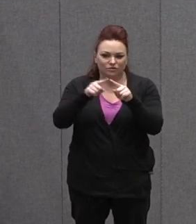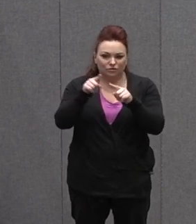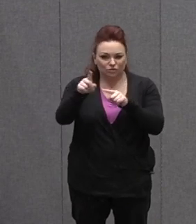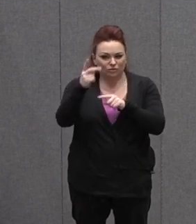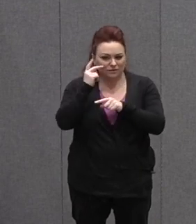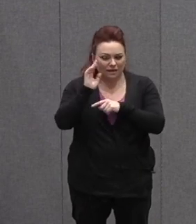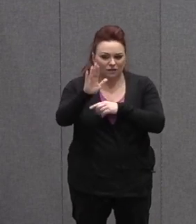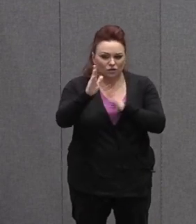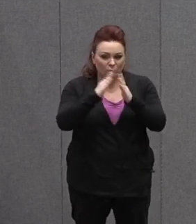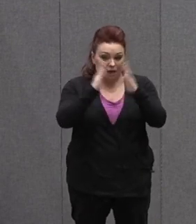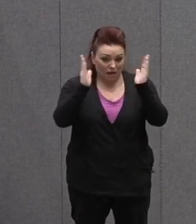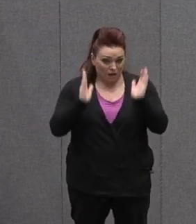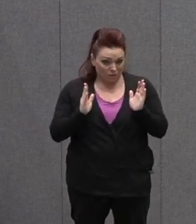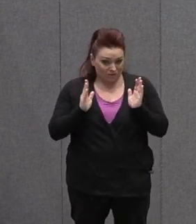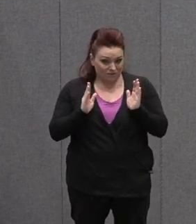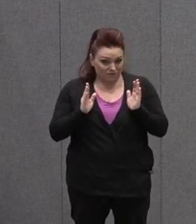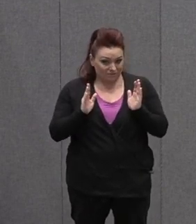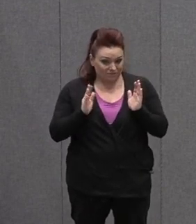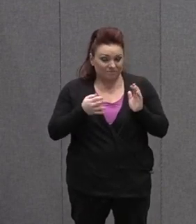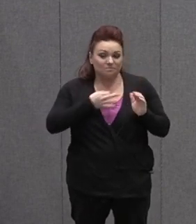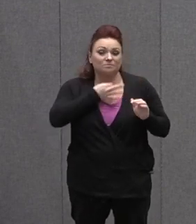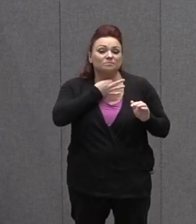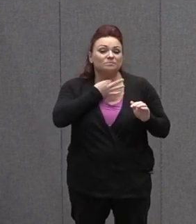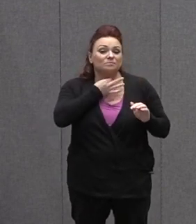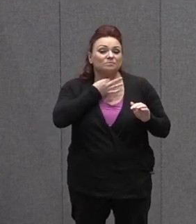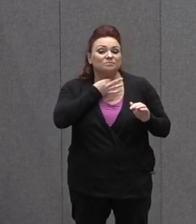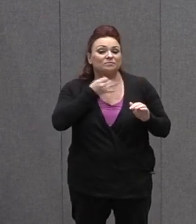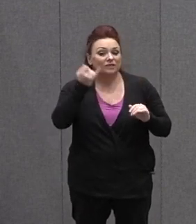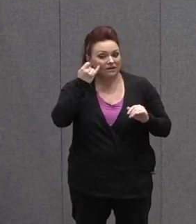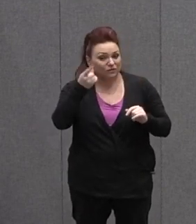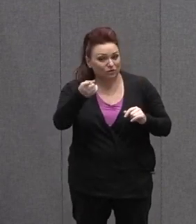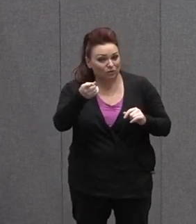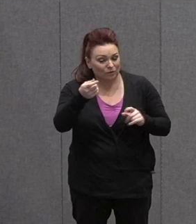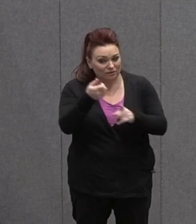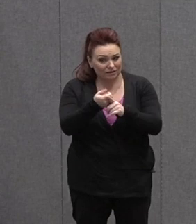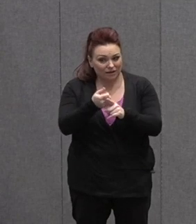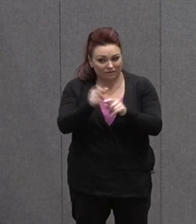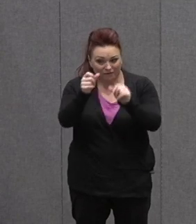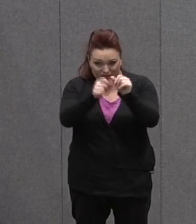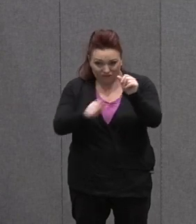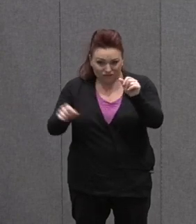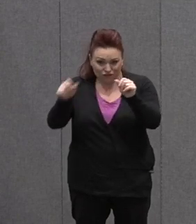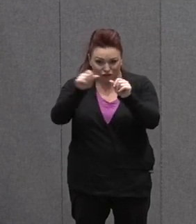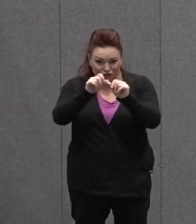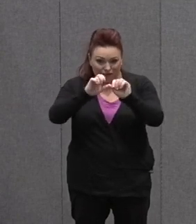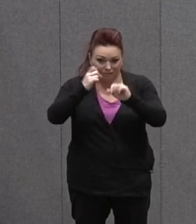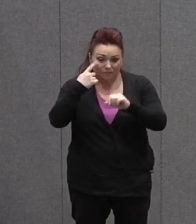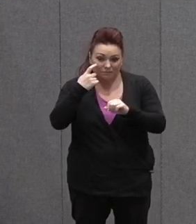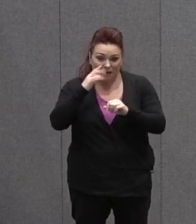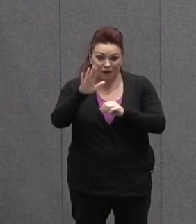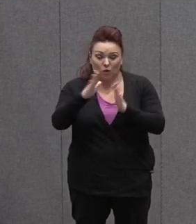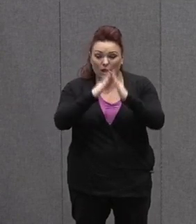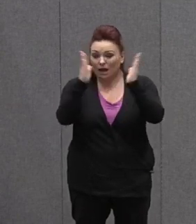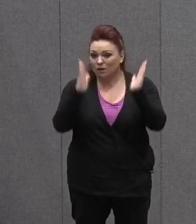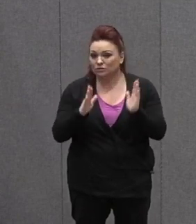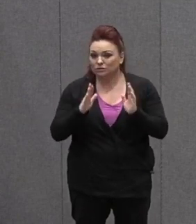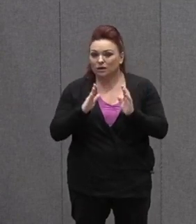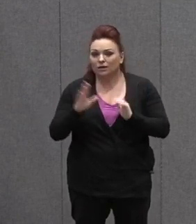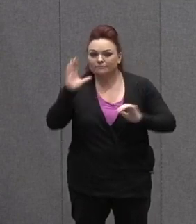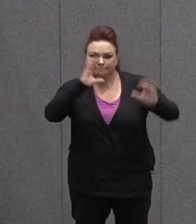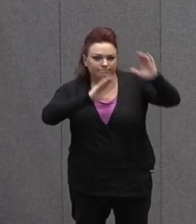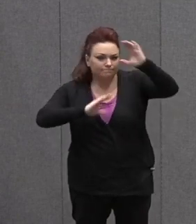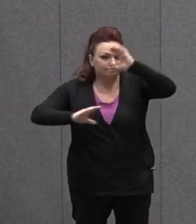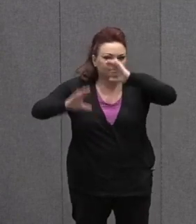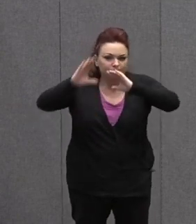your house? I wonder if you could be a shape spy at your house and go around